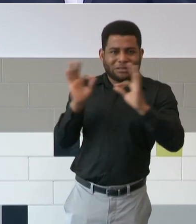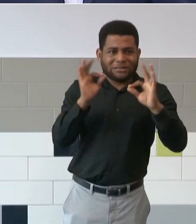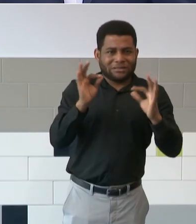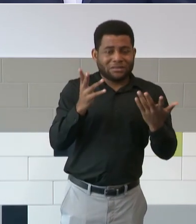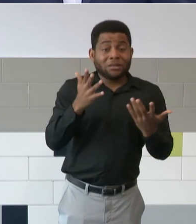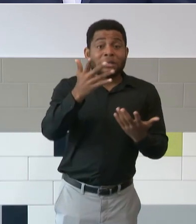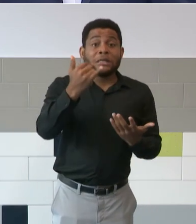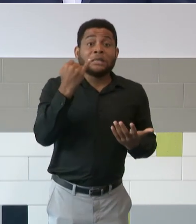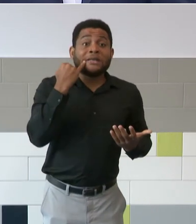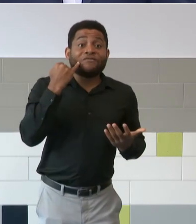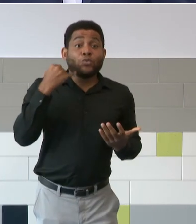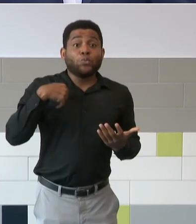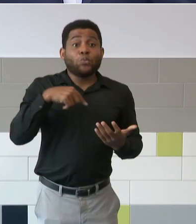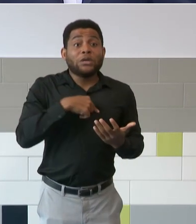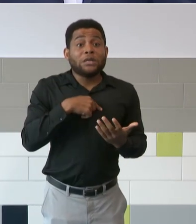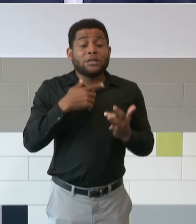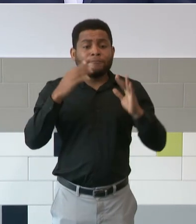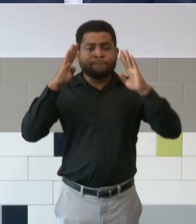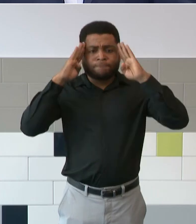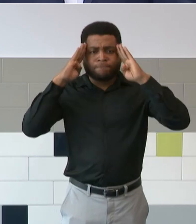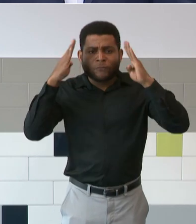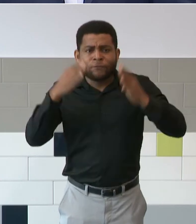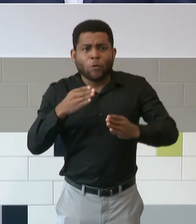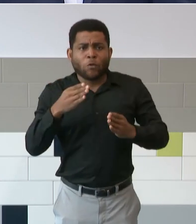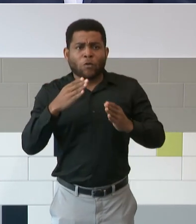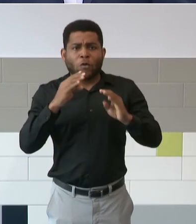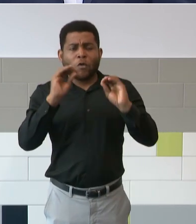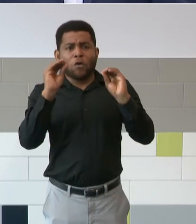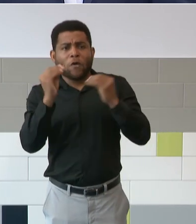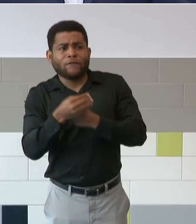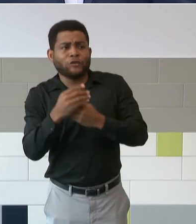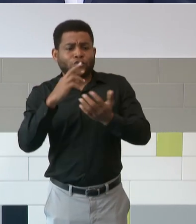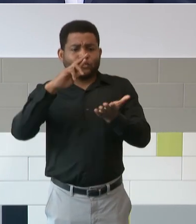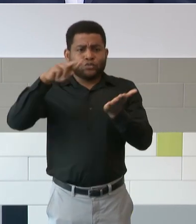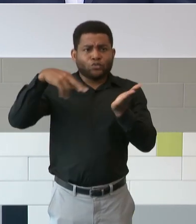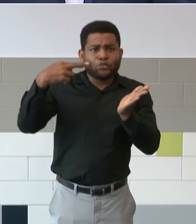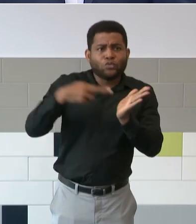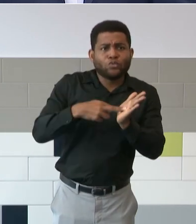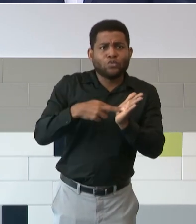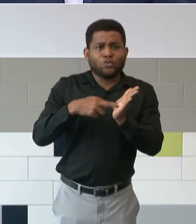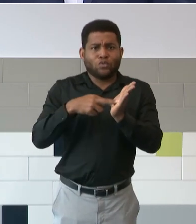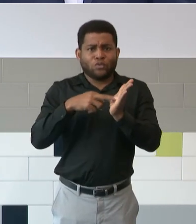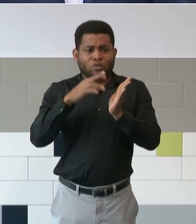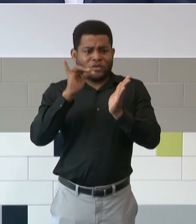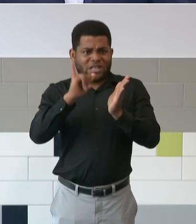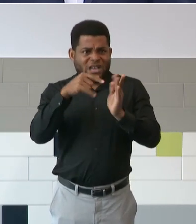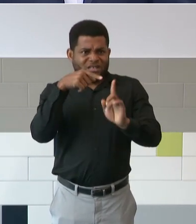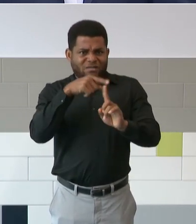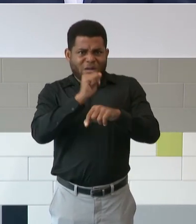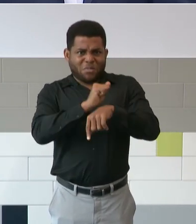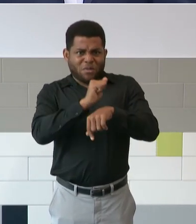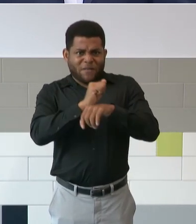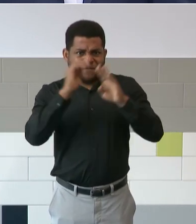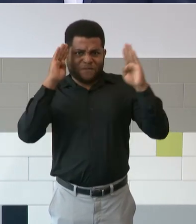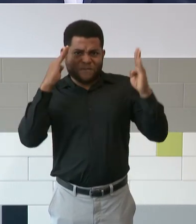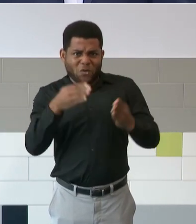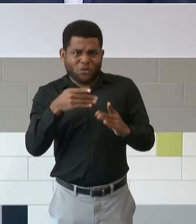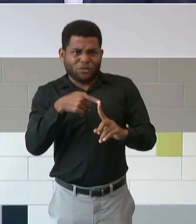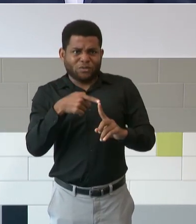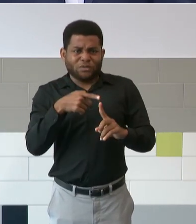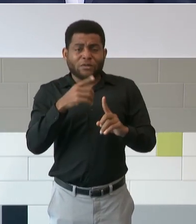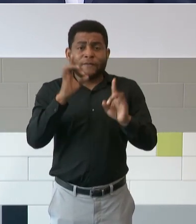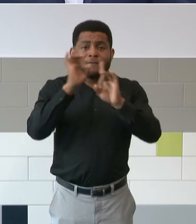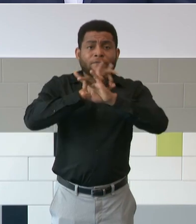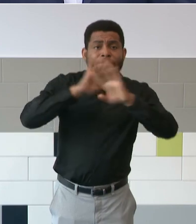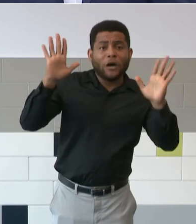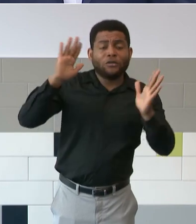offices that are focused on keeping people out of harm's way, preventing